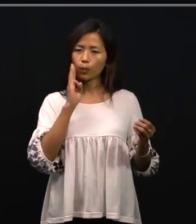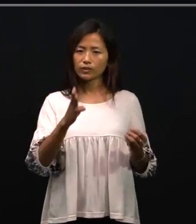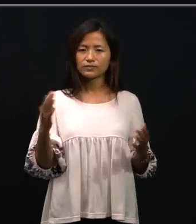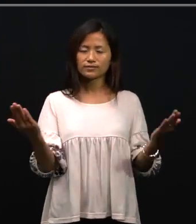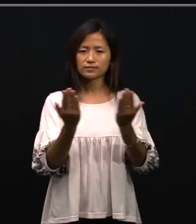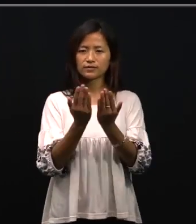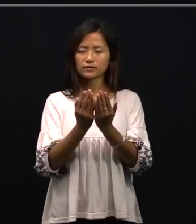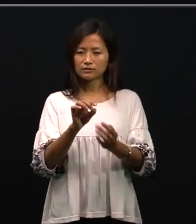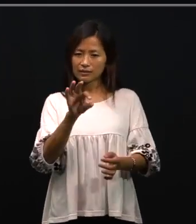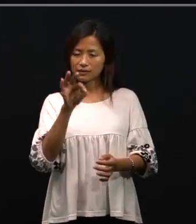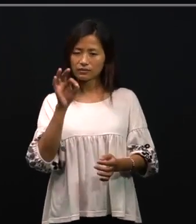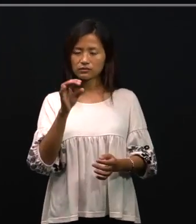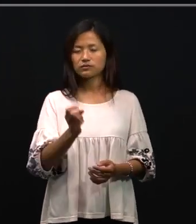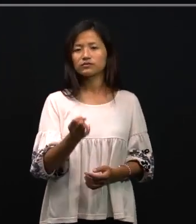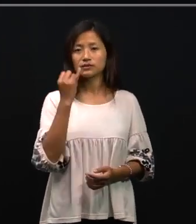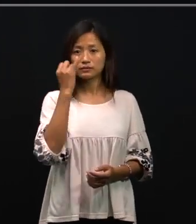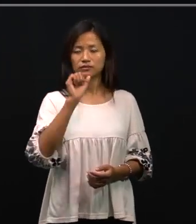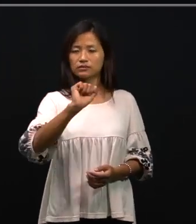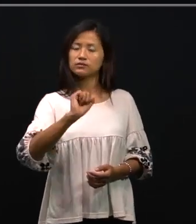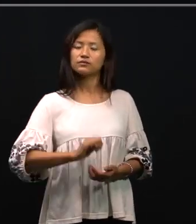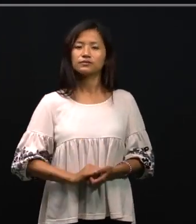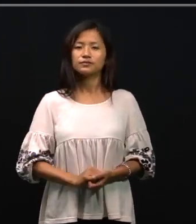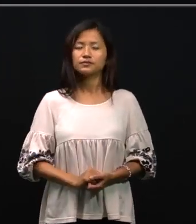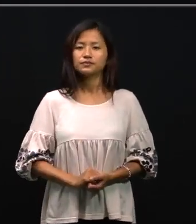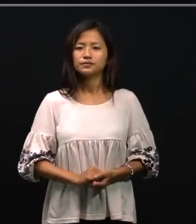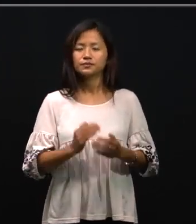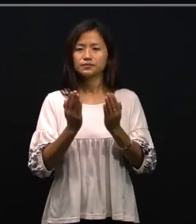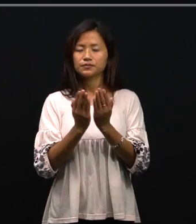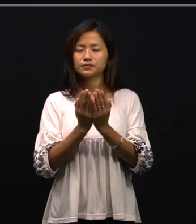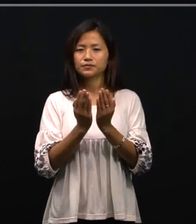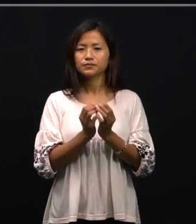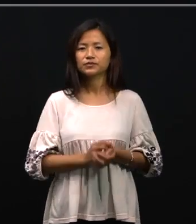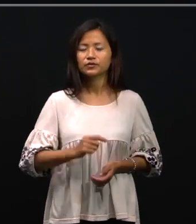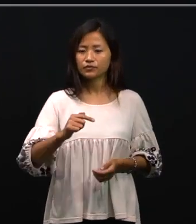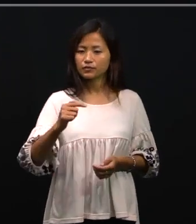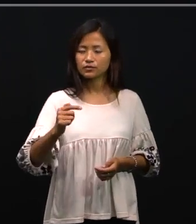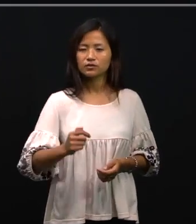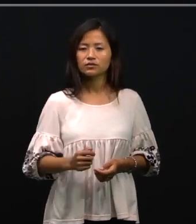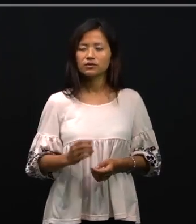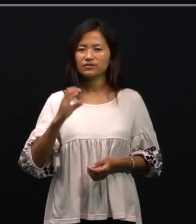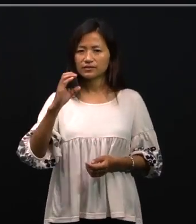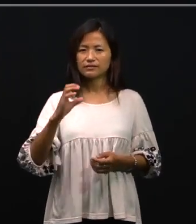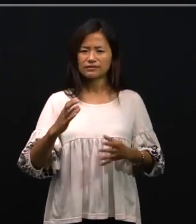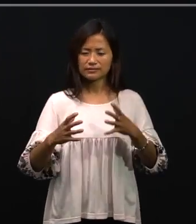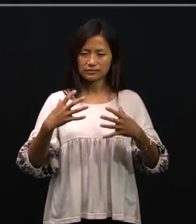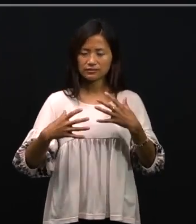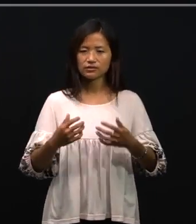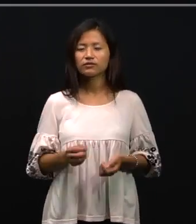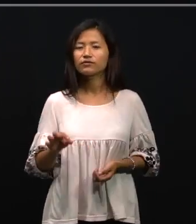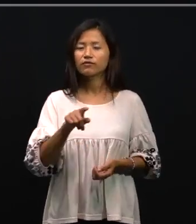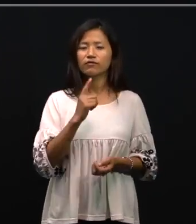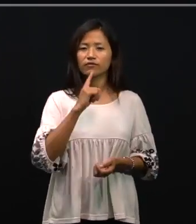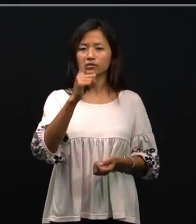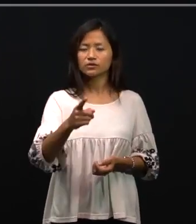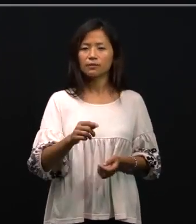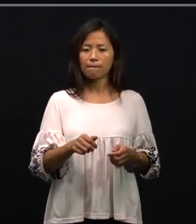it's identified. So this studying of the features or the characters and getting information for